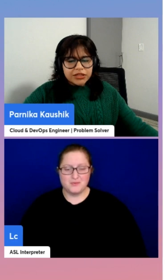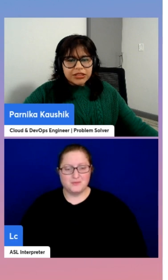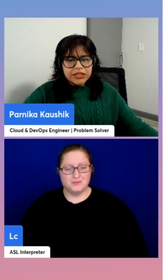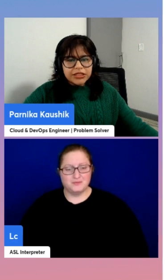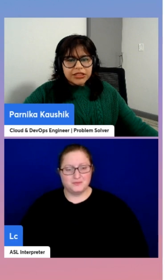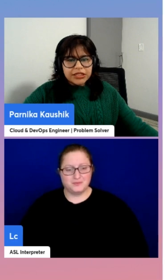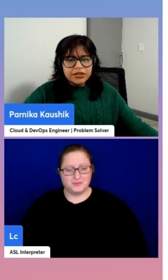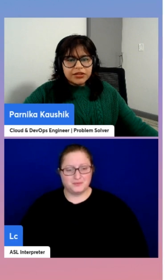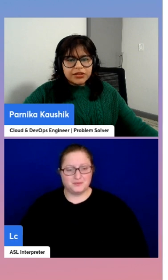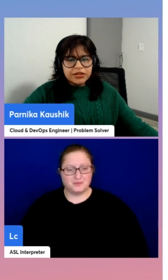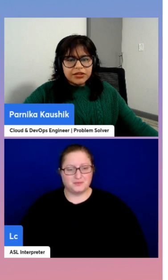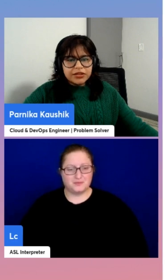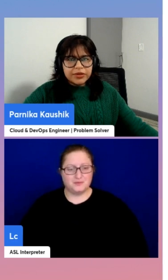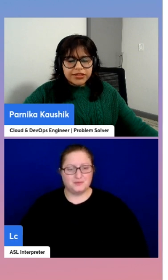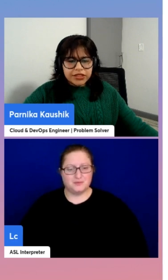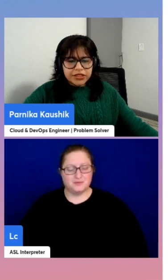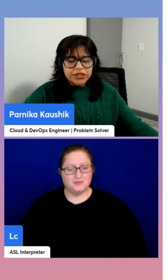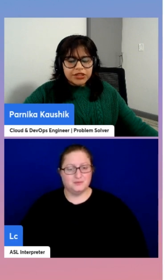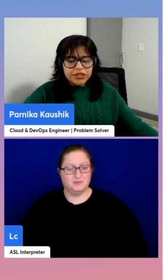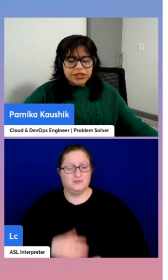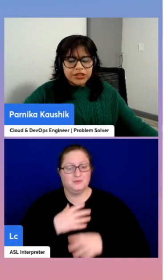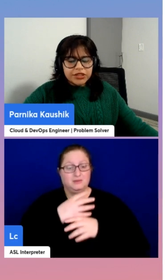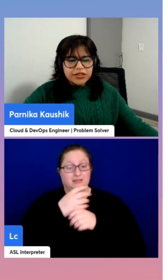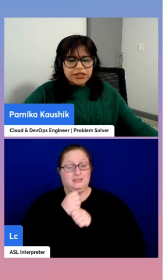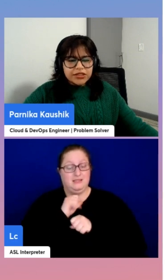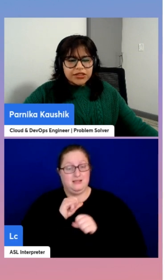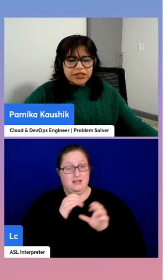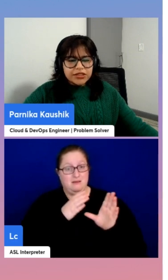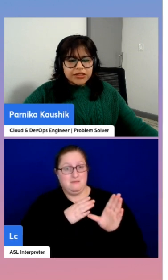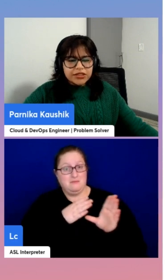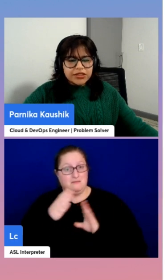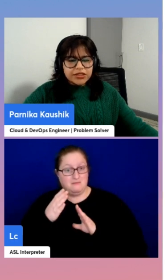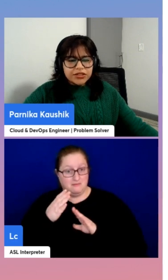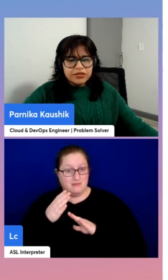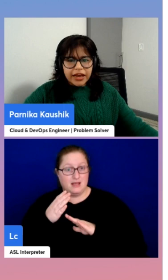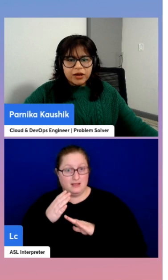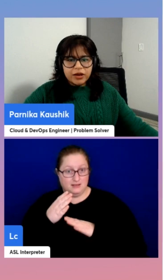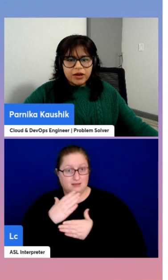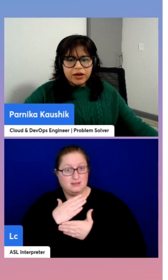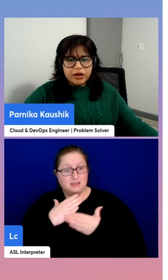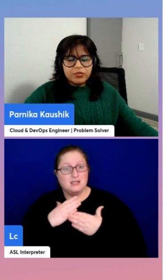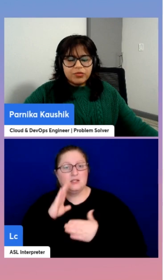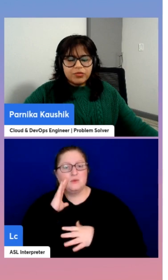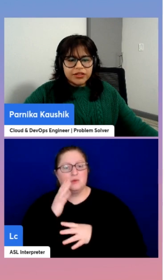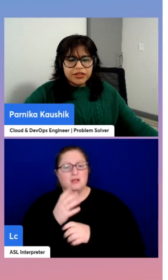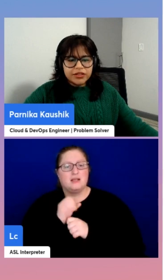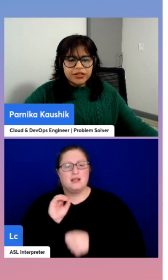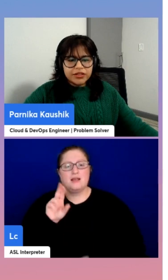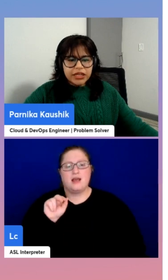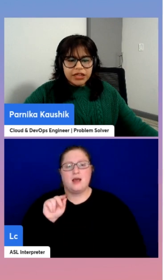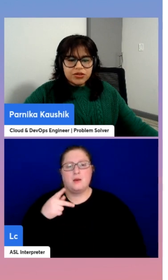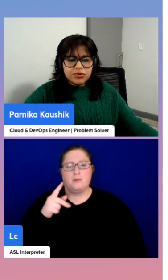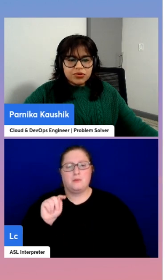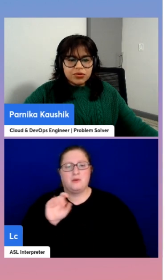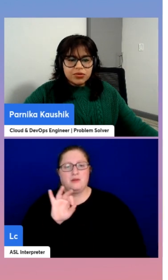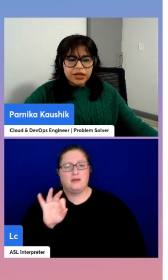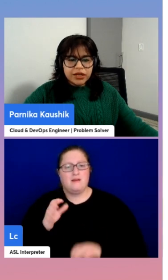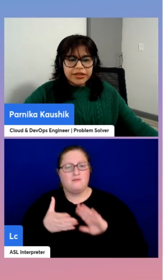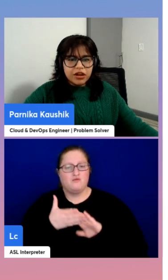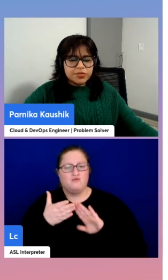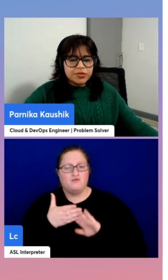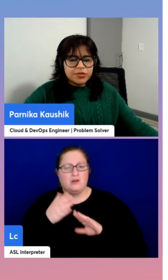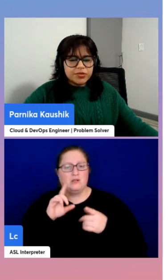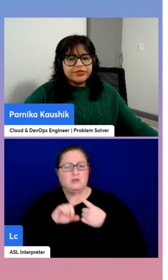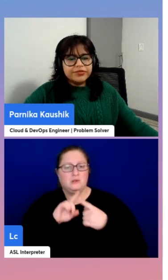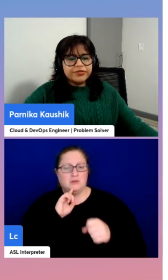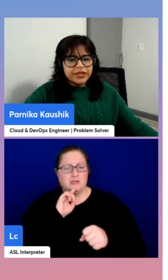So once we attain that plan stage, essentially you're going to get an output of the run into a comment